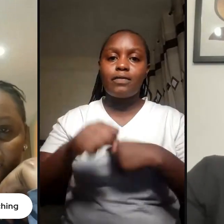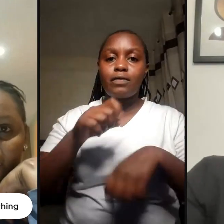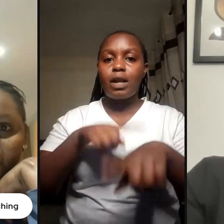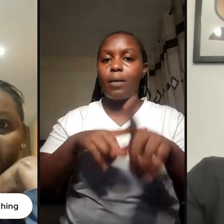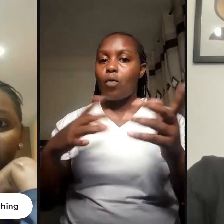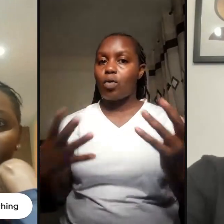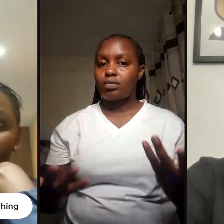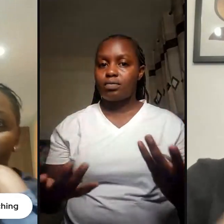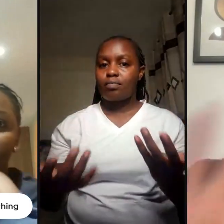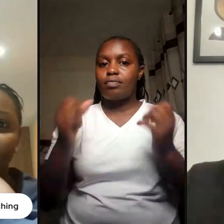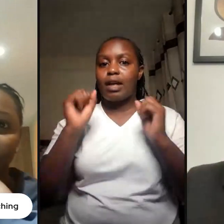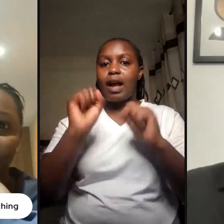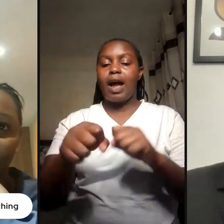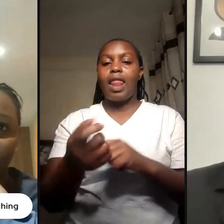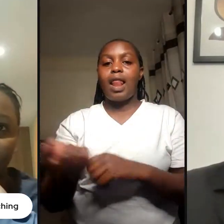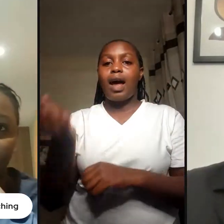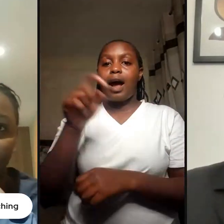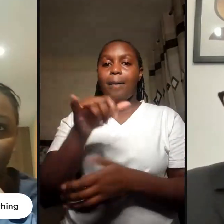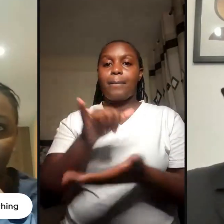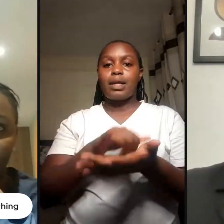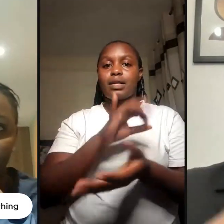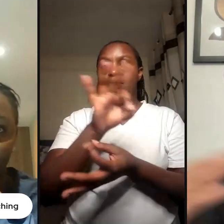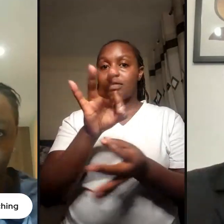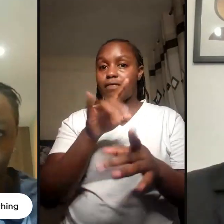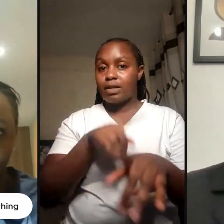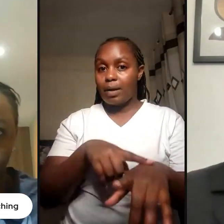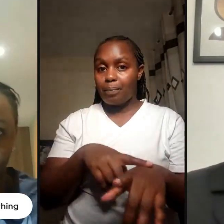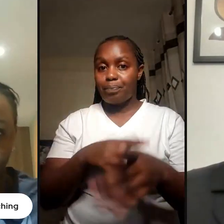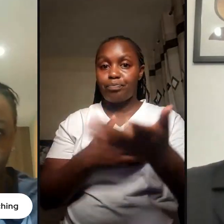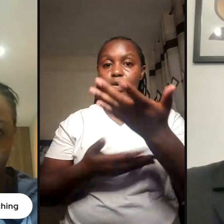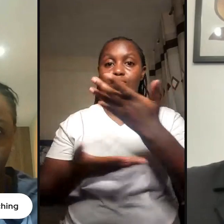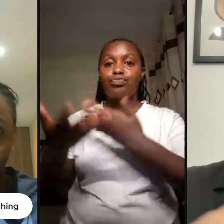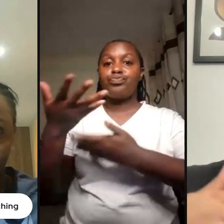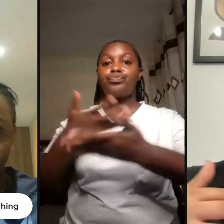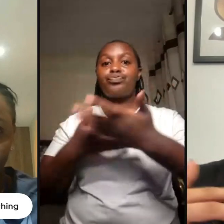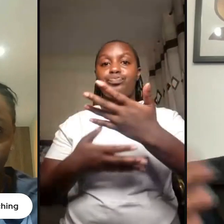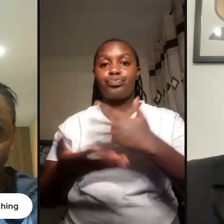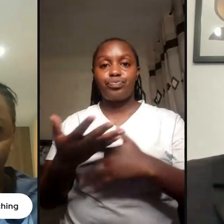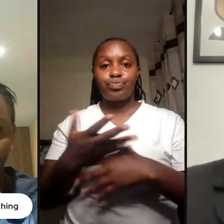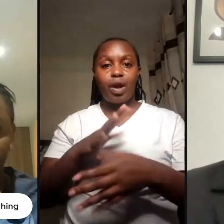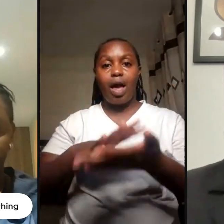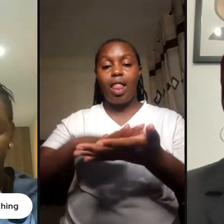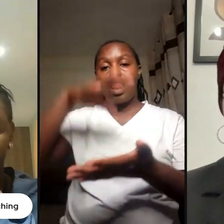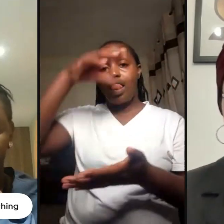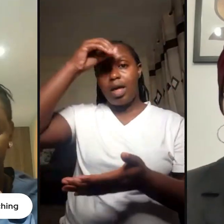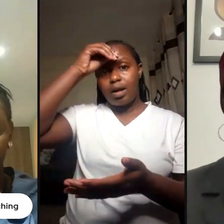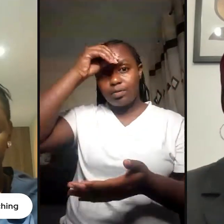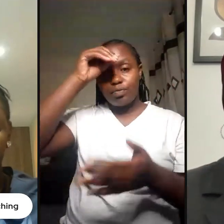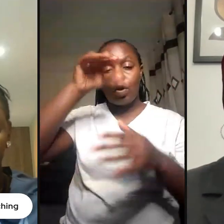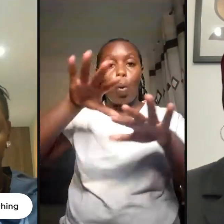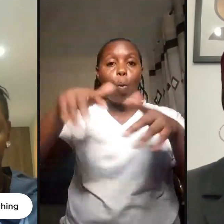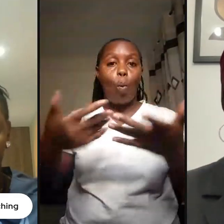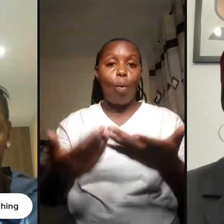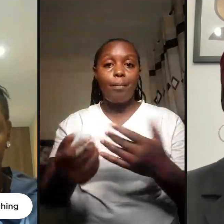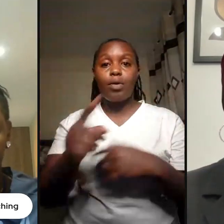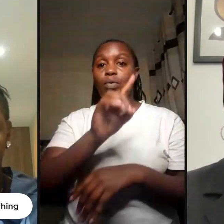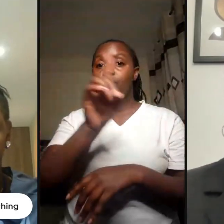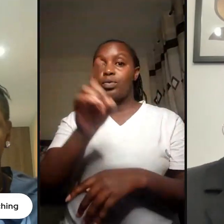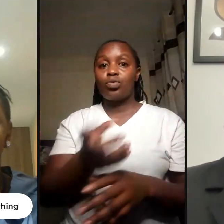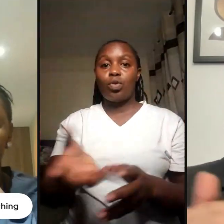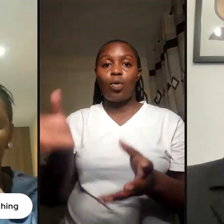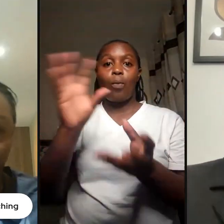that particular time to engage with your content and to learn from you, or if they have more questions to ask you, they will ask